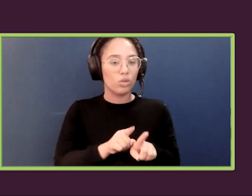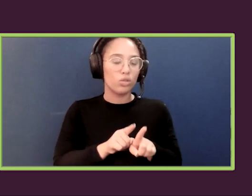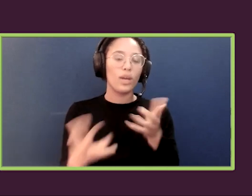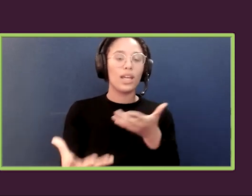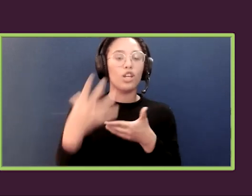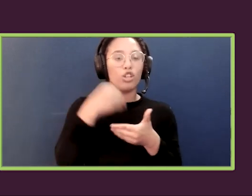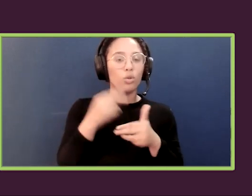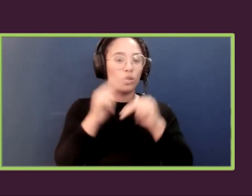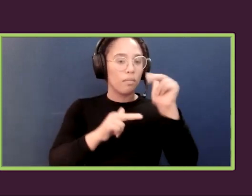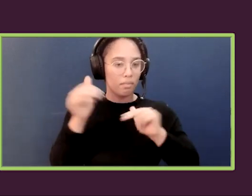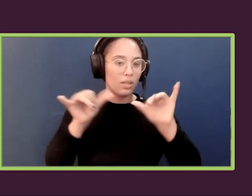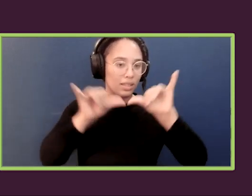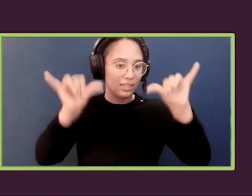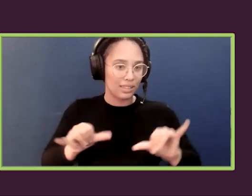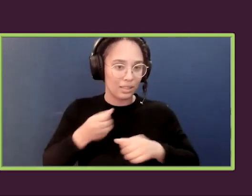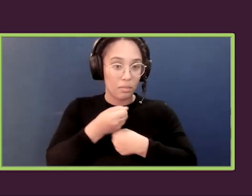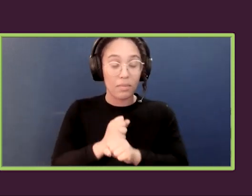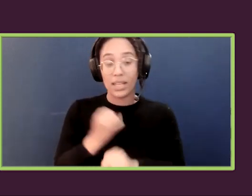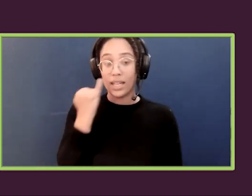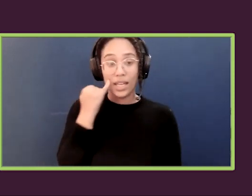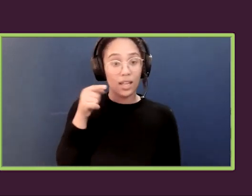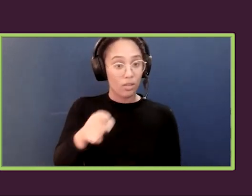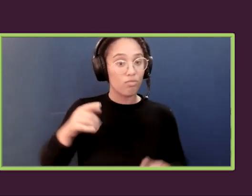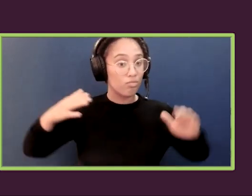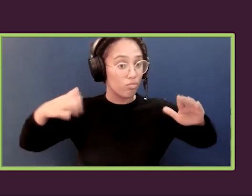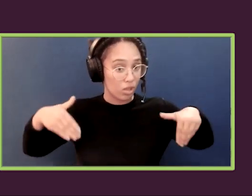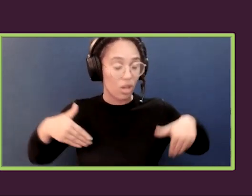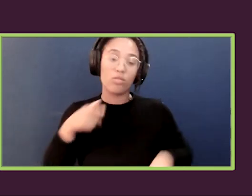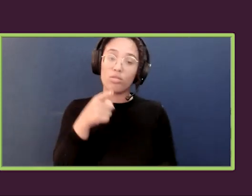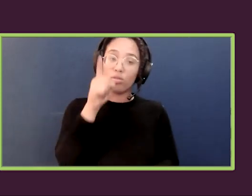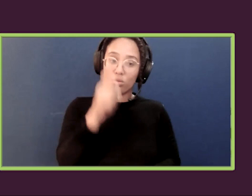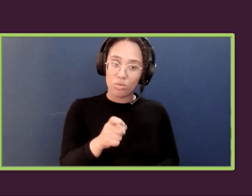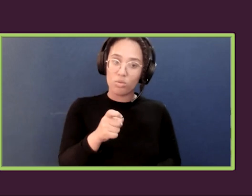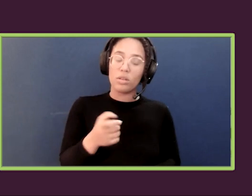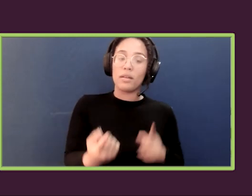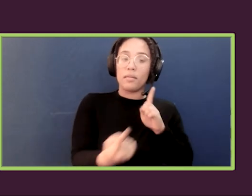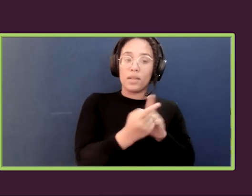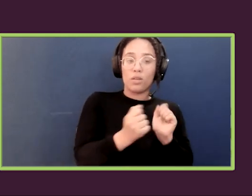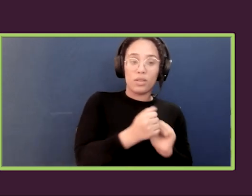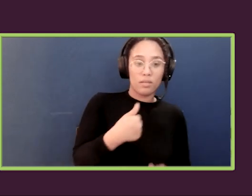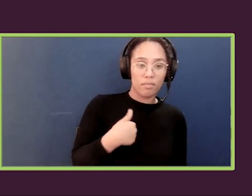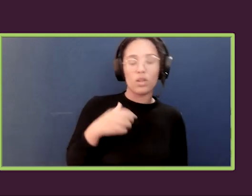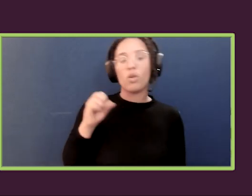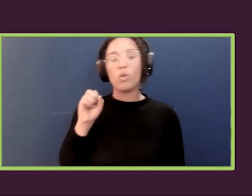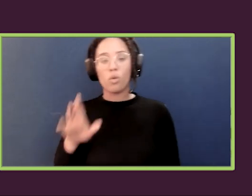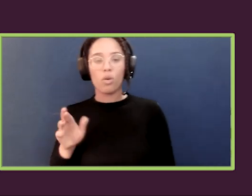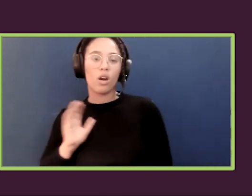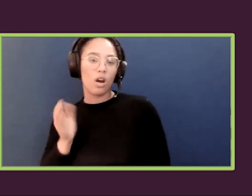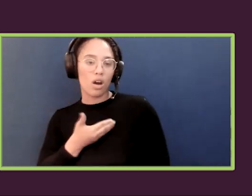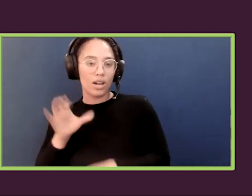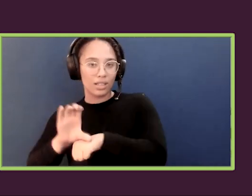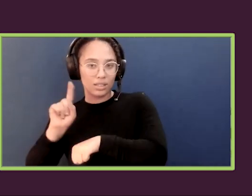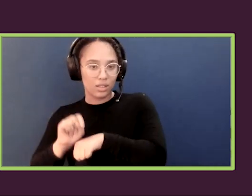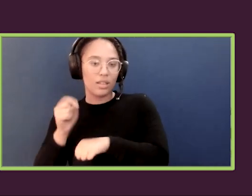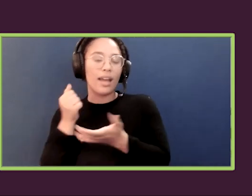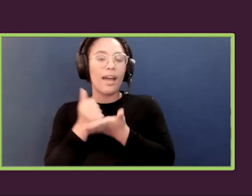haven't already, grab some time with me or one of our consultants to talk about your 2023 DEI plan. Please follow the link in this slide